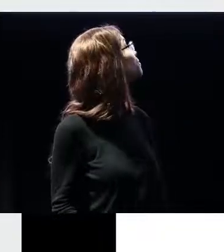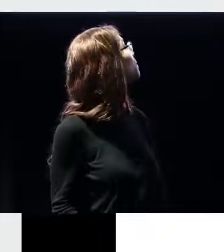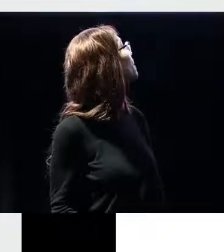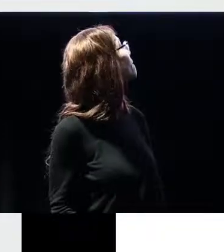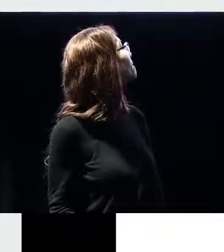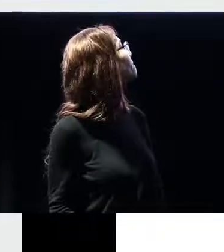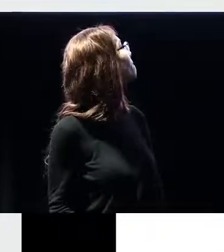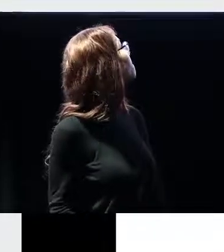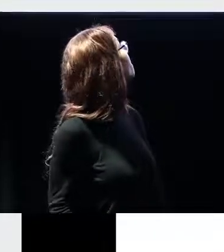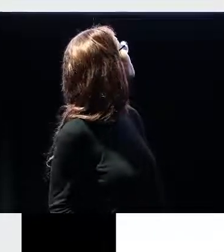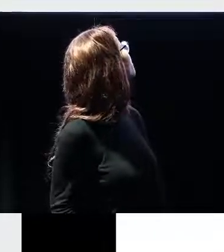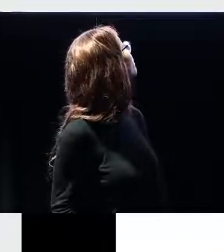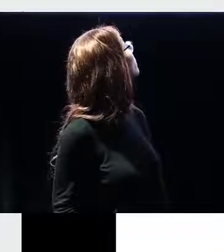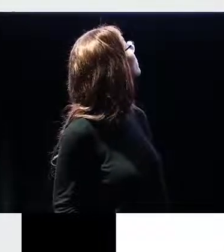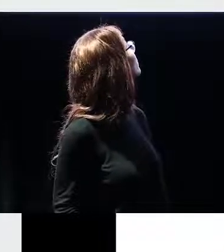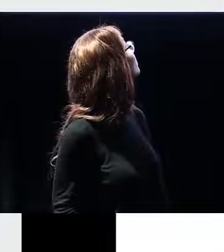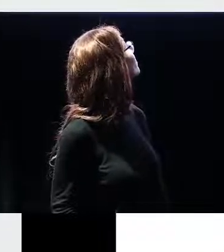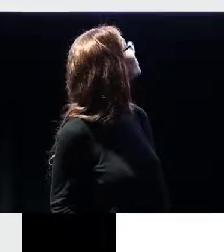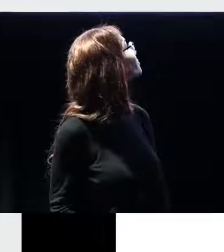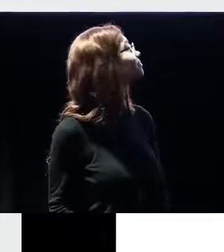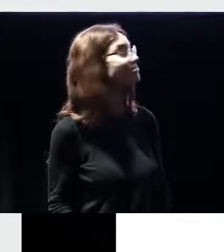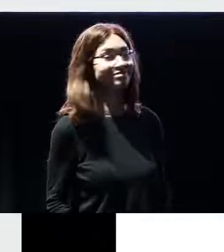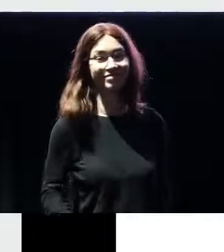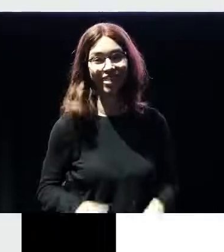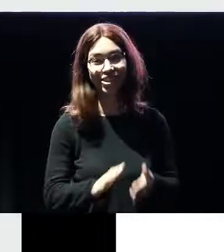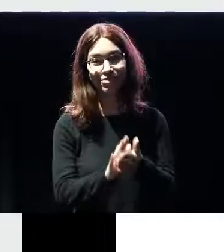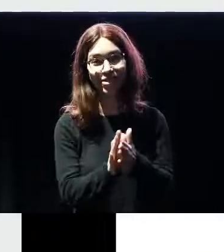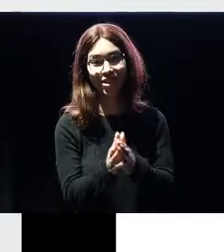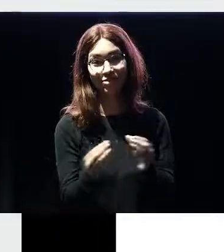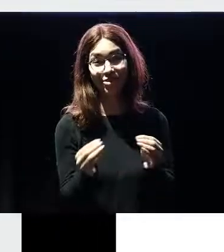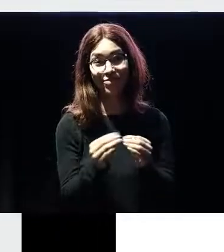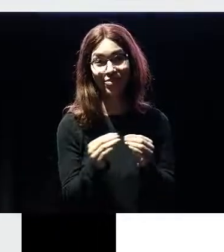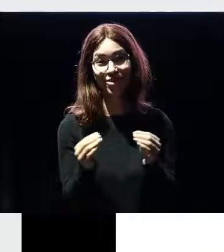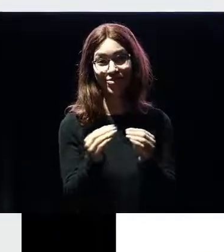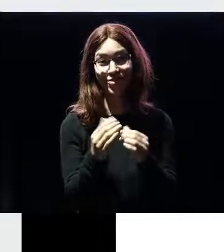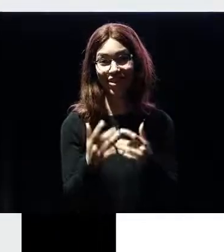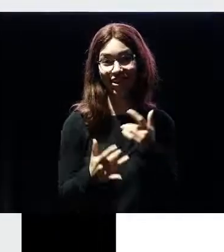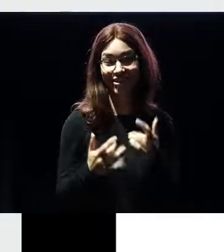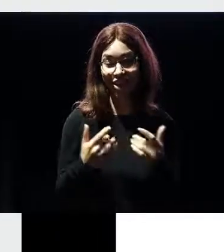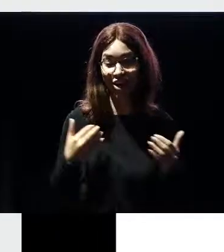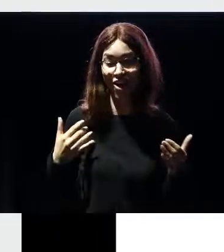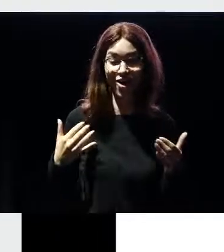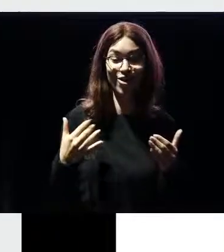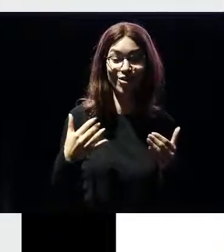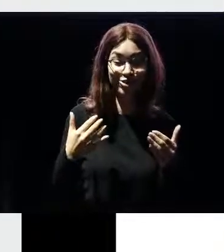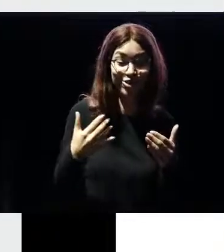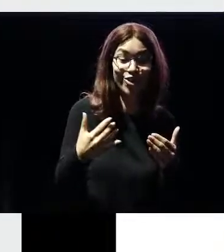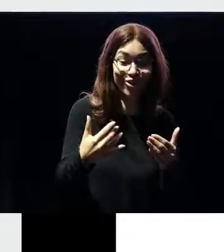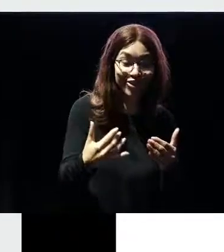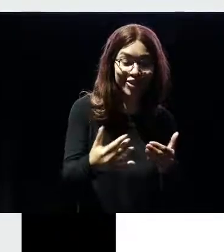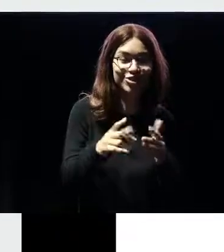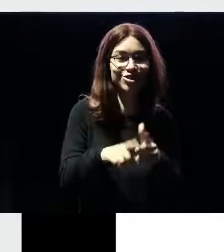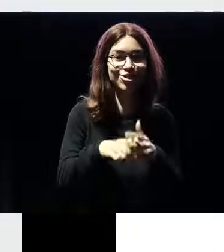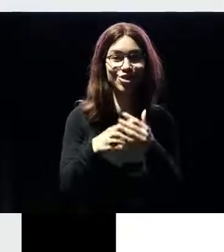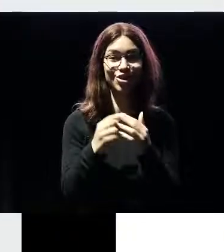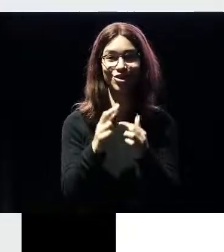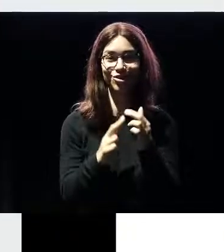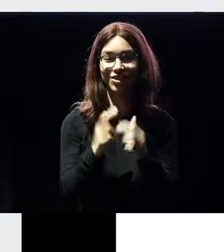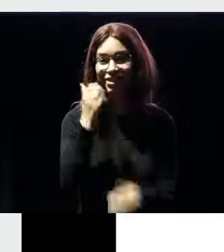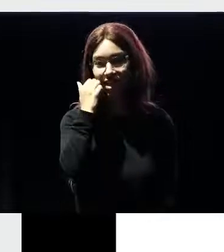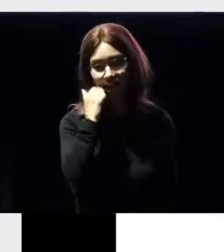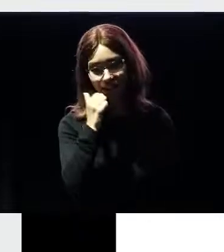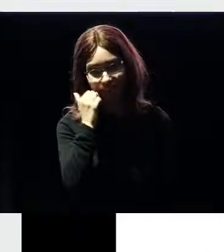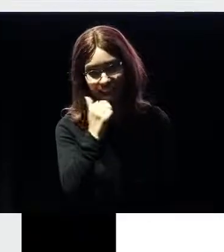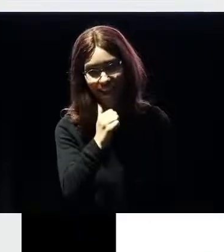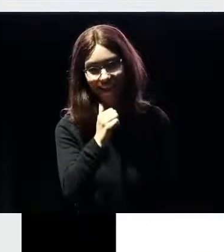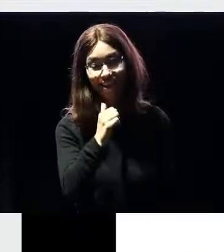which is getting more and more exciting and closer to starting construction every day.